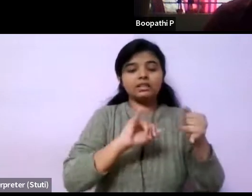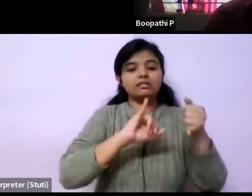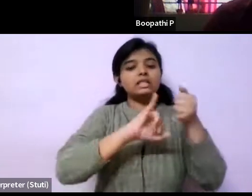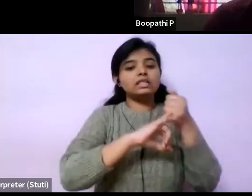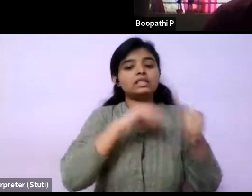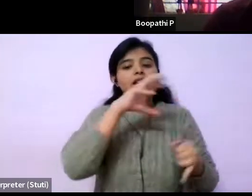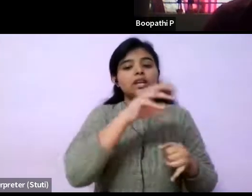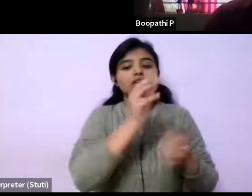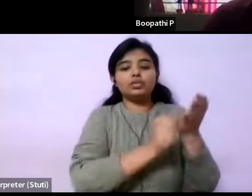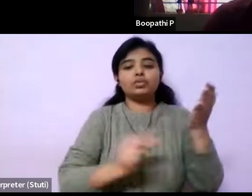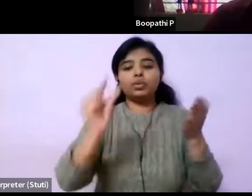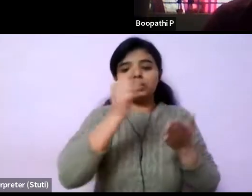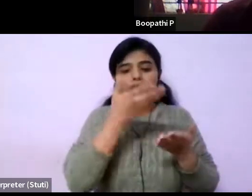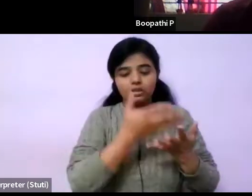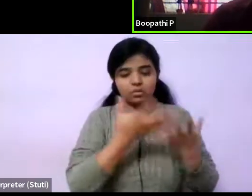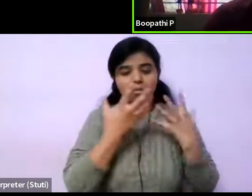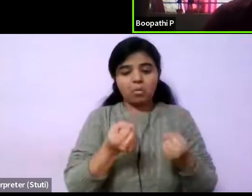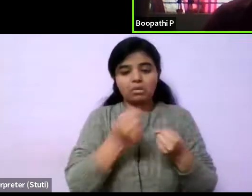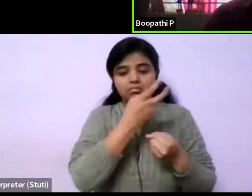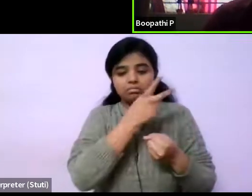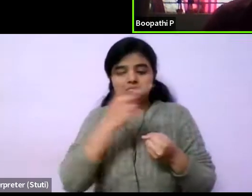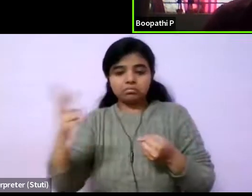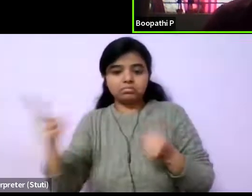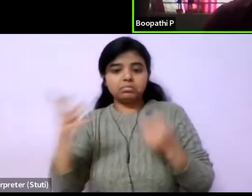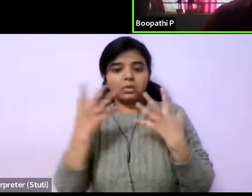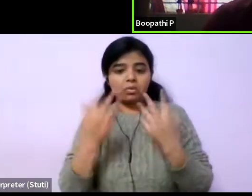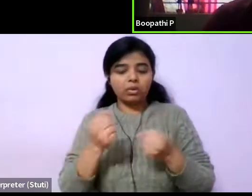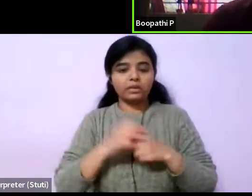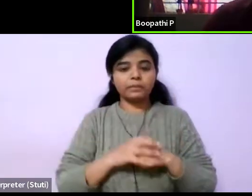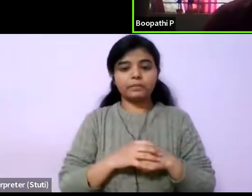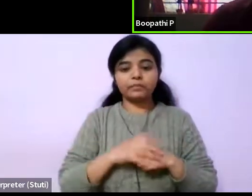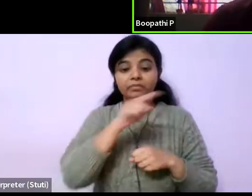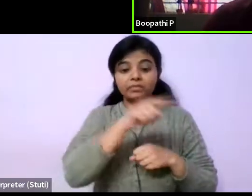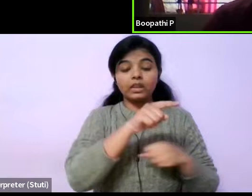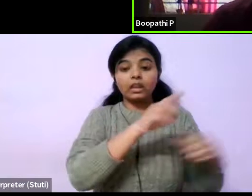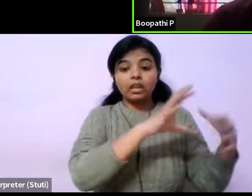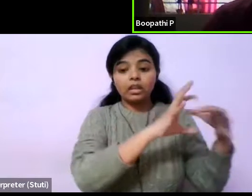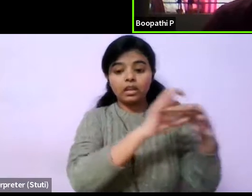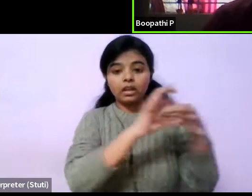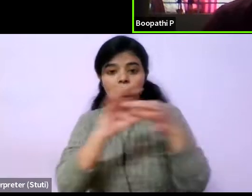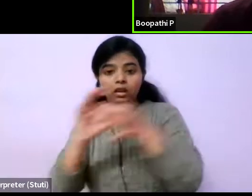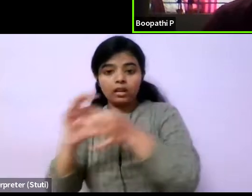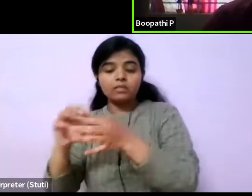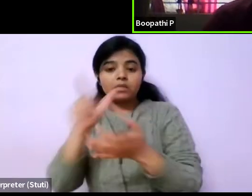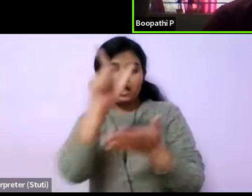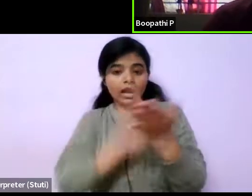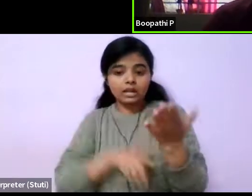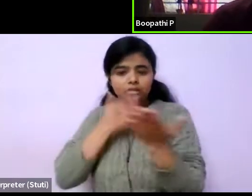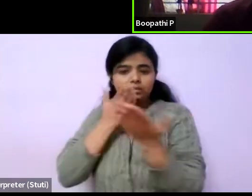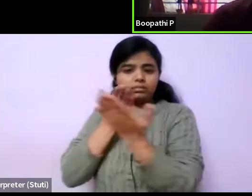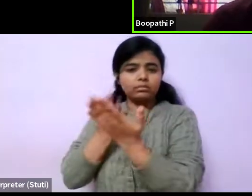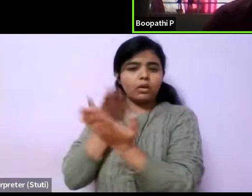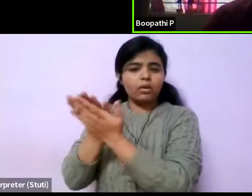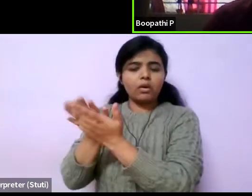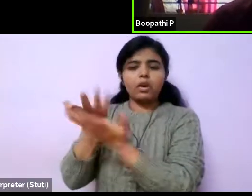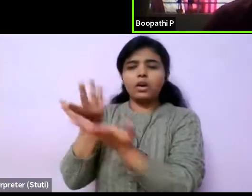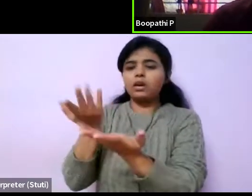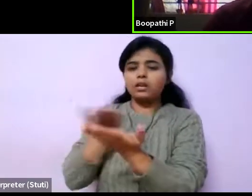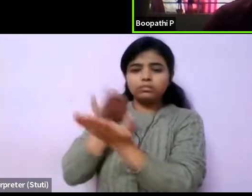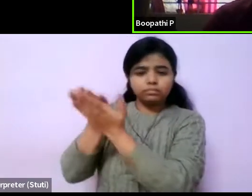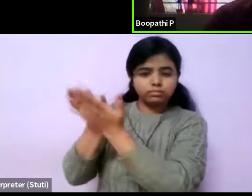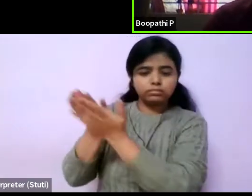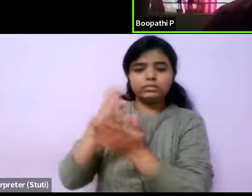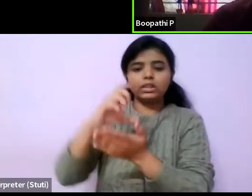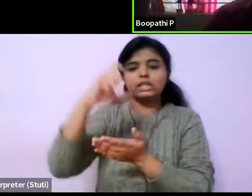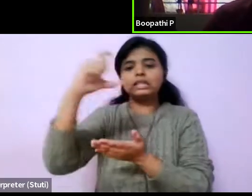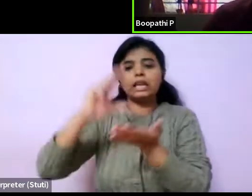And in, through the slew of letters submitted to government of, the chief